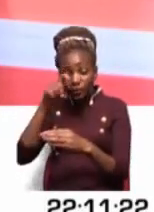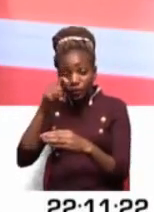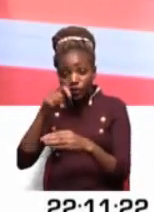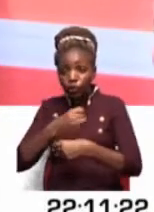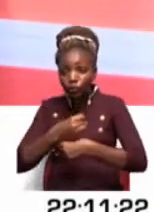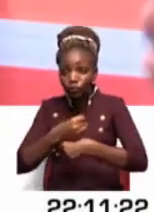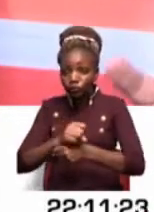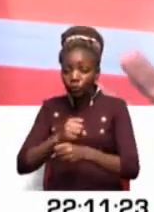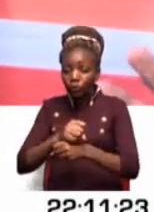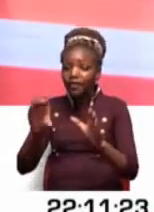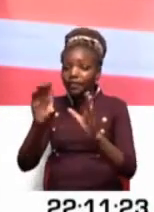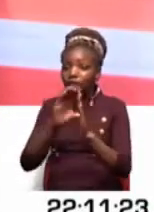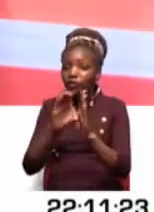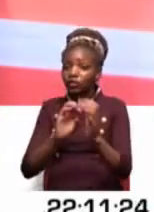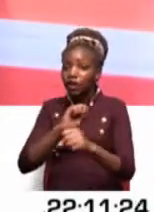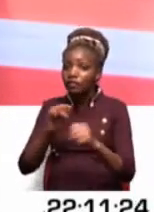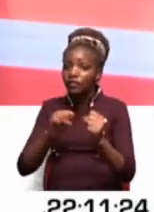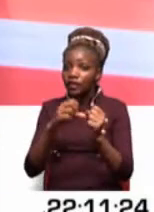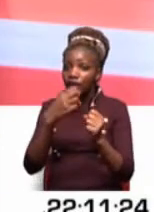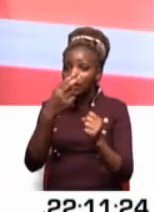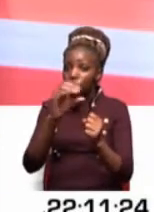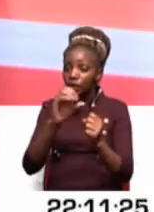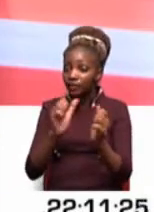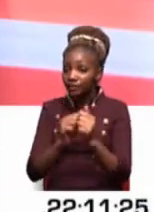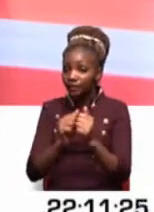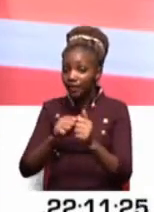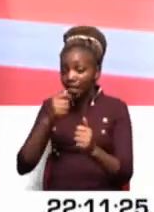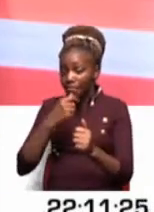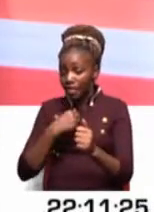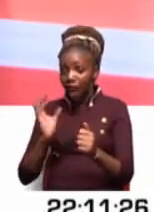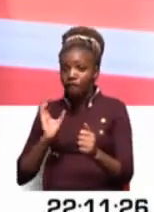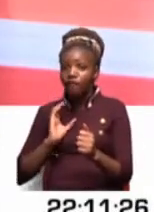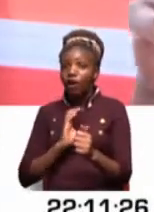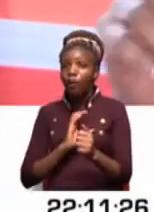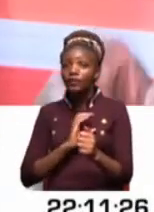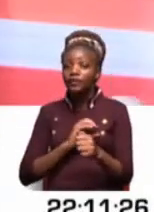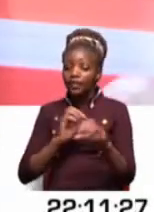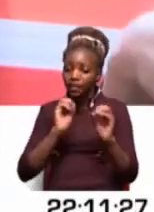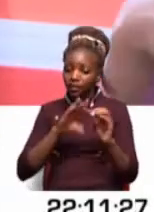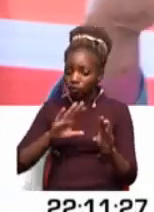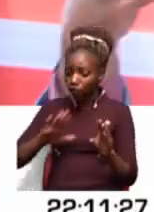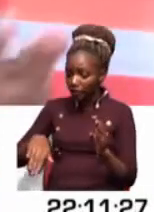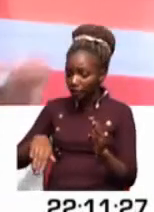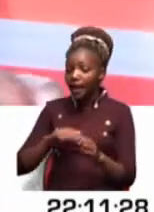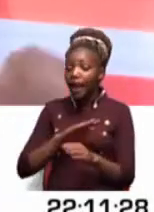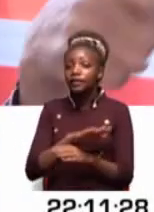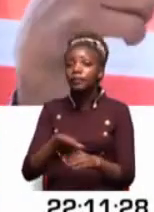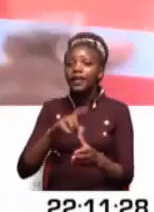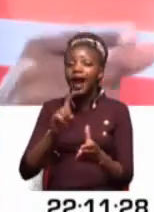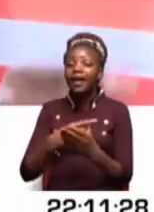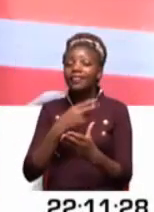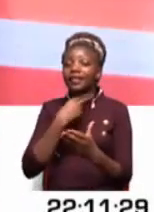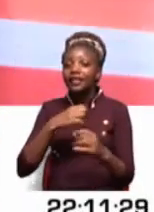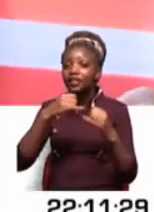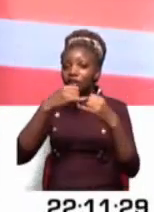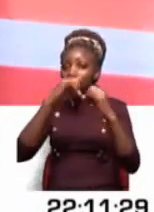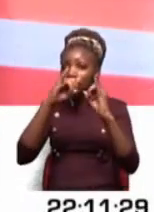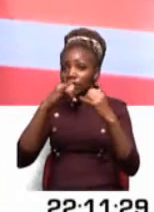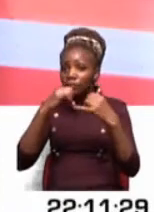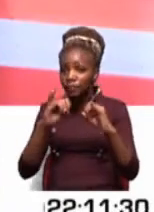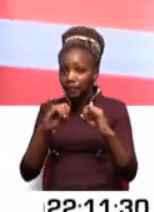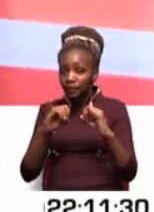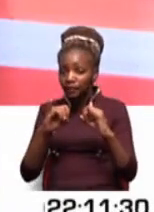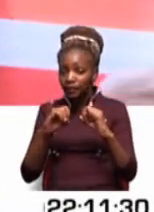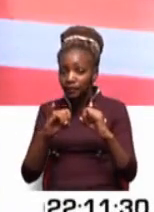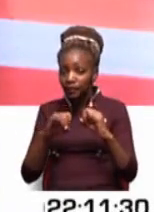a Constitutional Committee which had been lost in the last parliament, which is supposed to implement, mm-hmm. to oversee the implementation of this